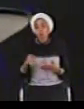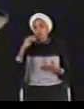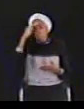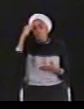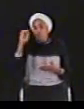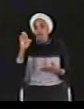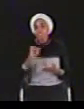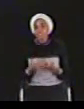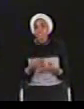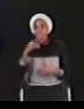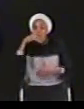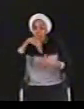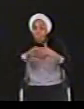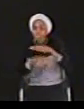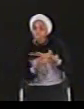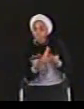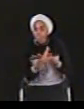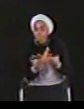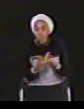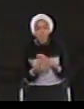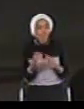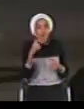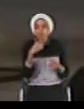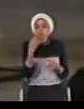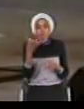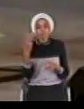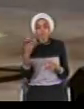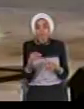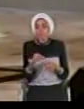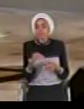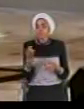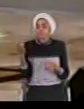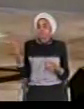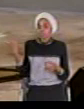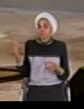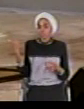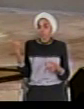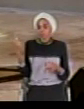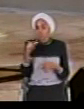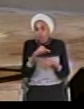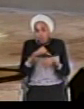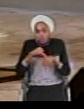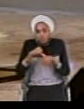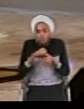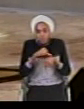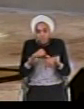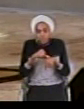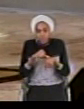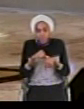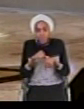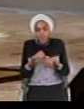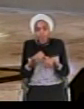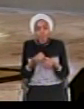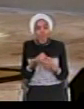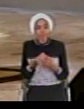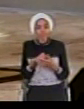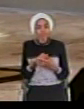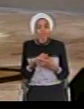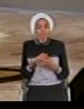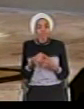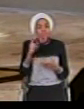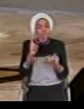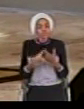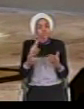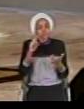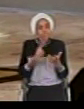in unawares who were before ordained, that is, pre-reaching to